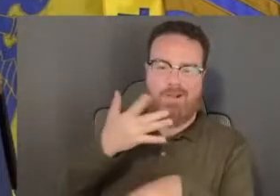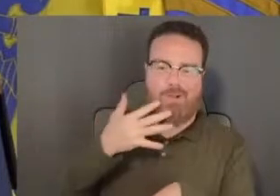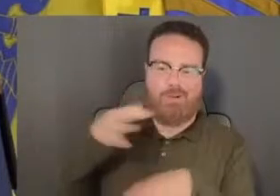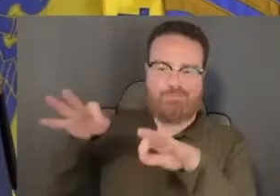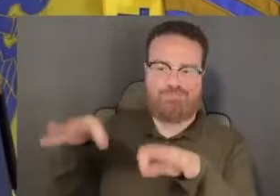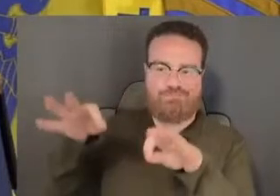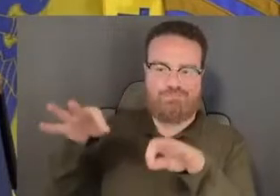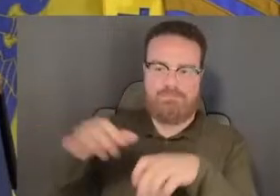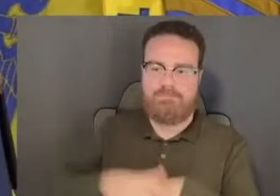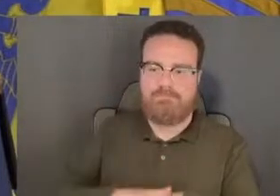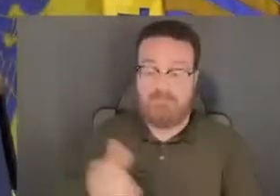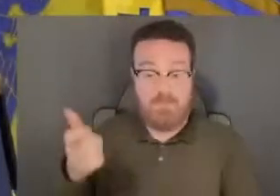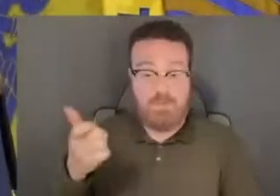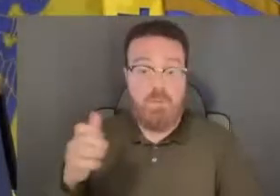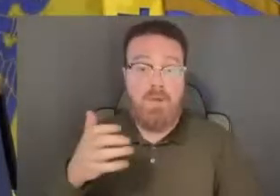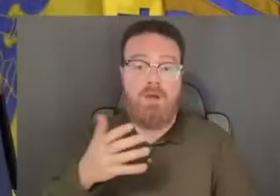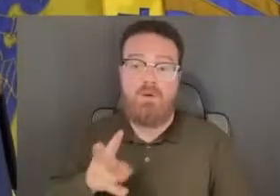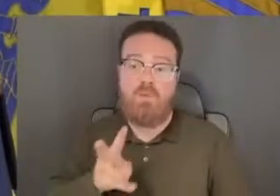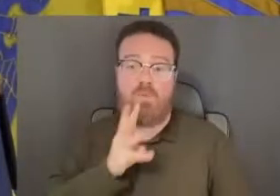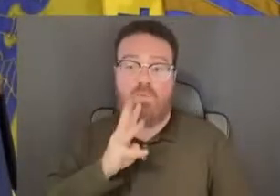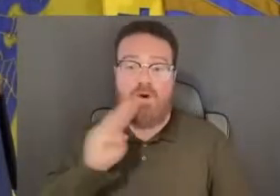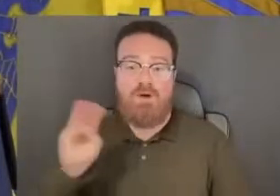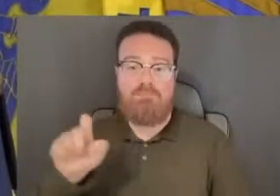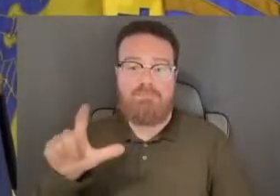try watermelon juice.